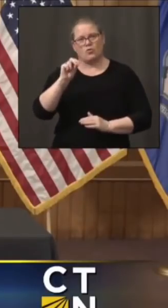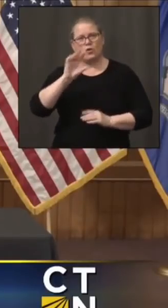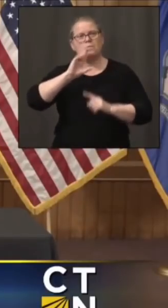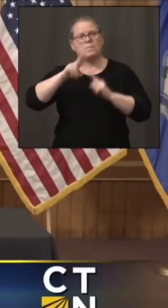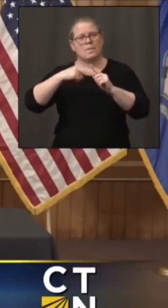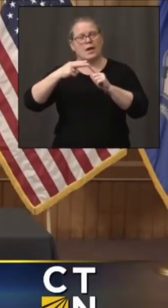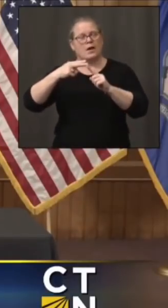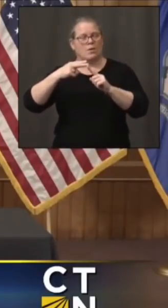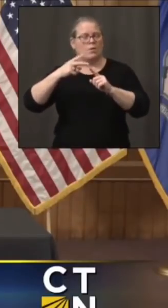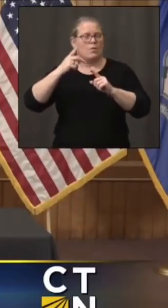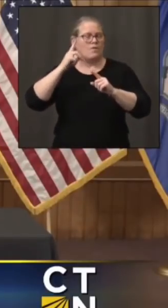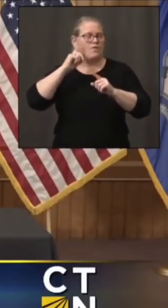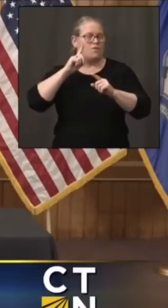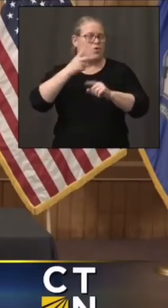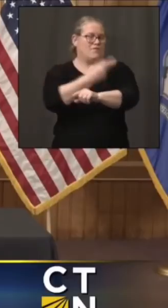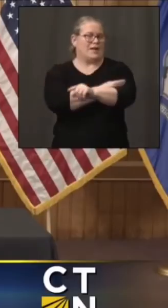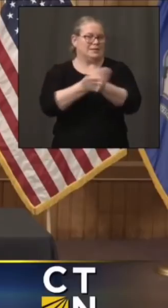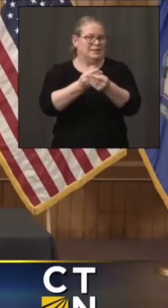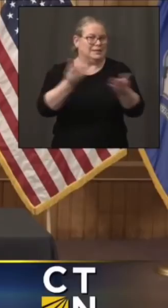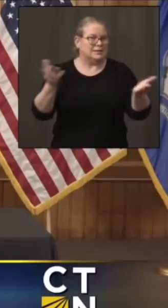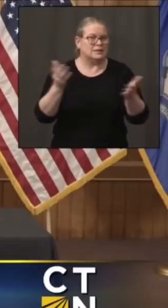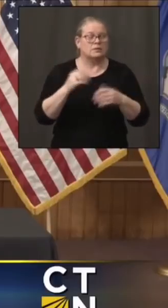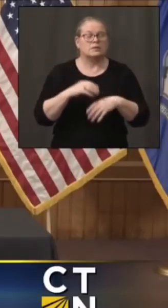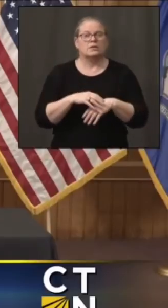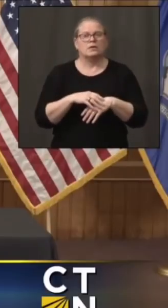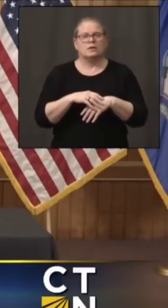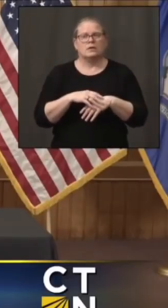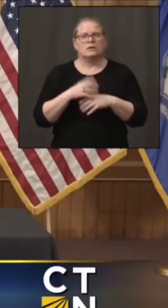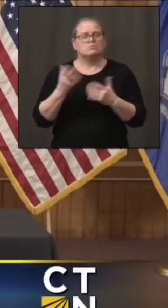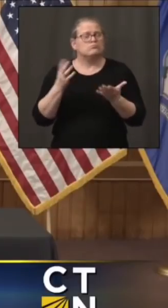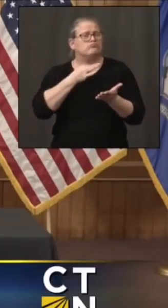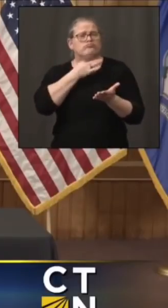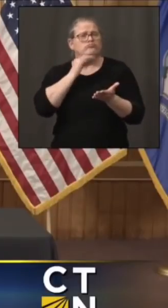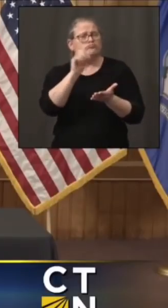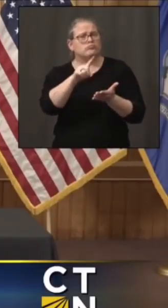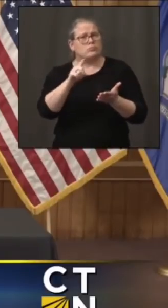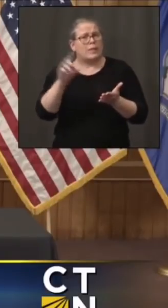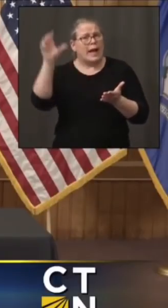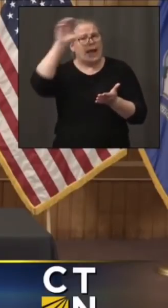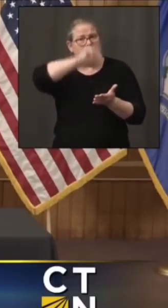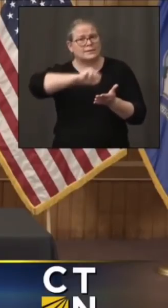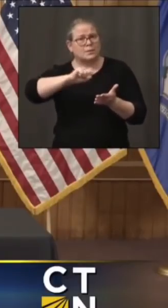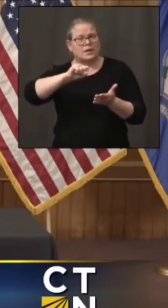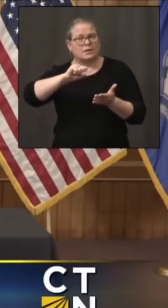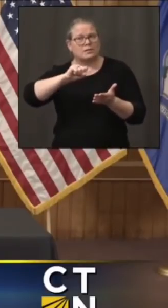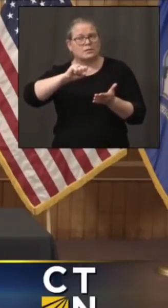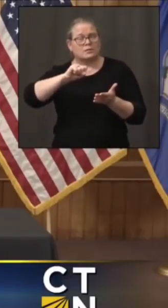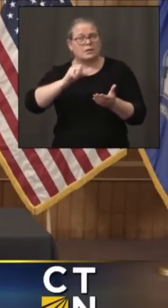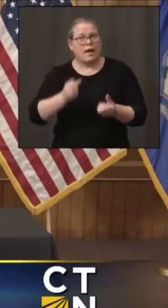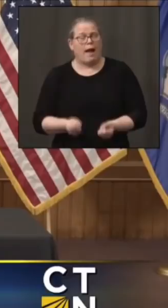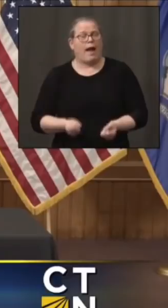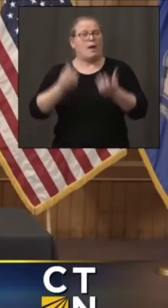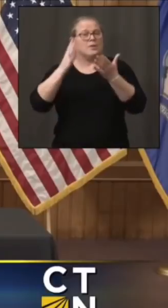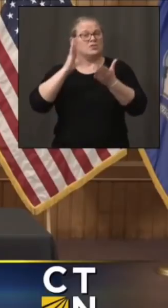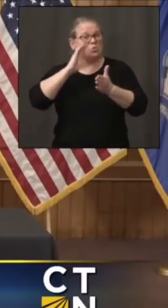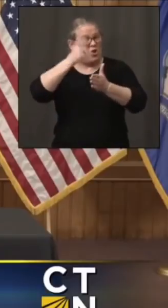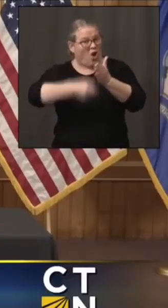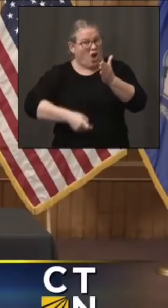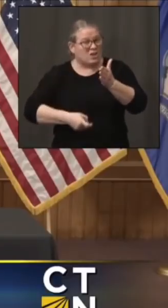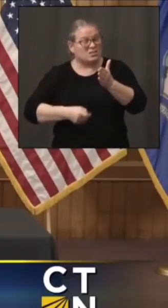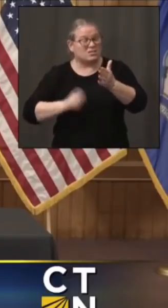distribution. Do we have any kind of estimates on how much this effort will